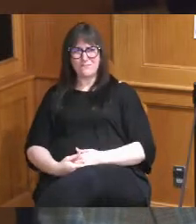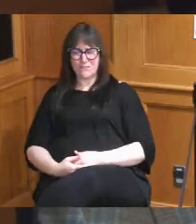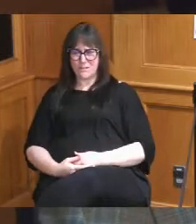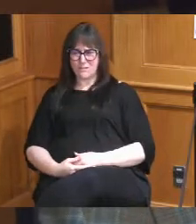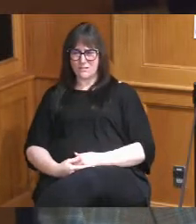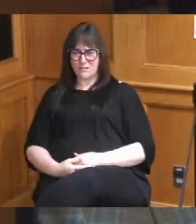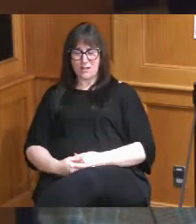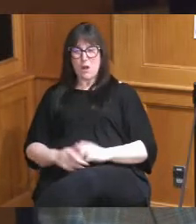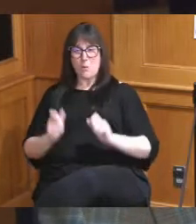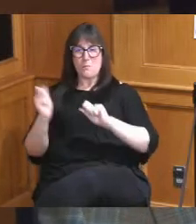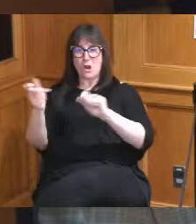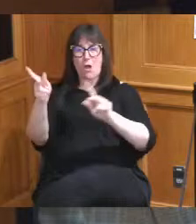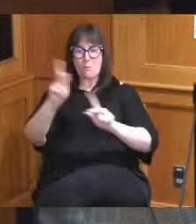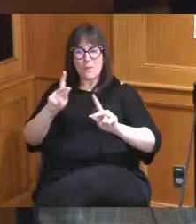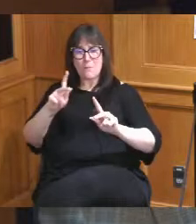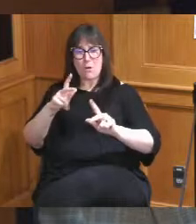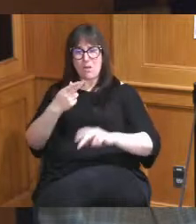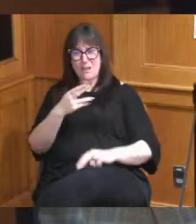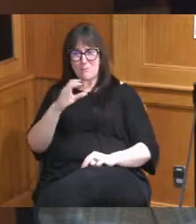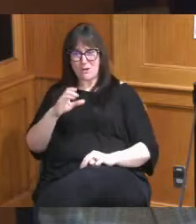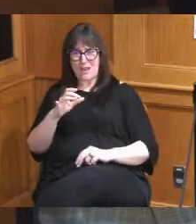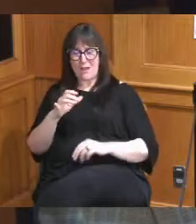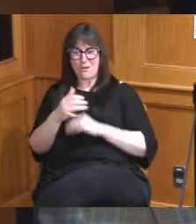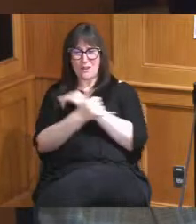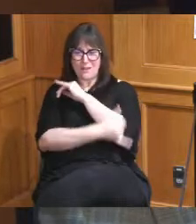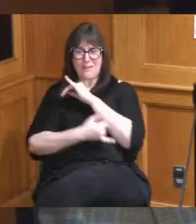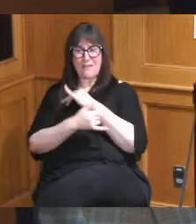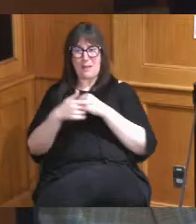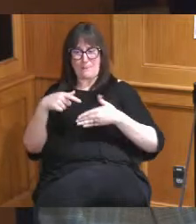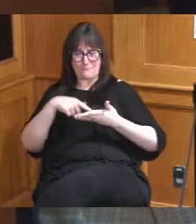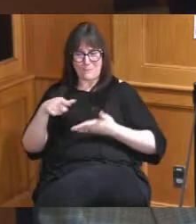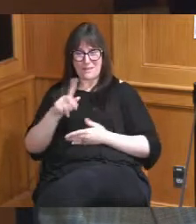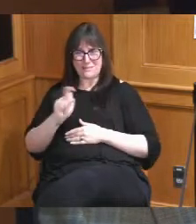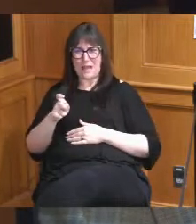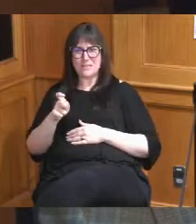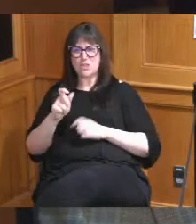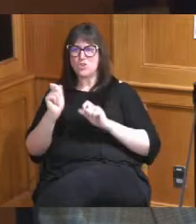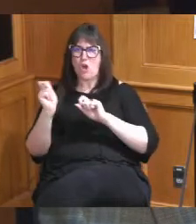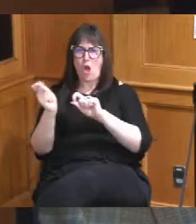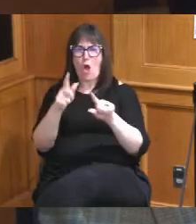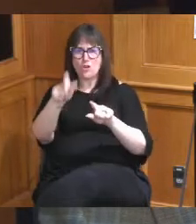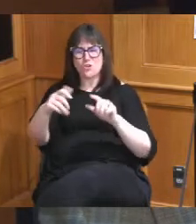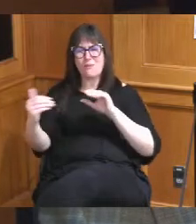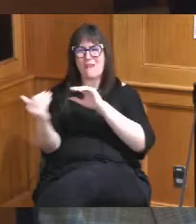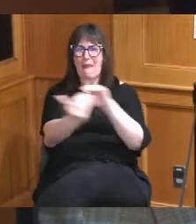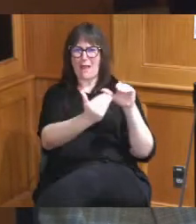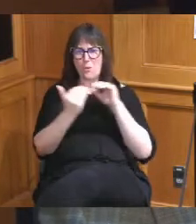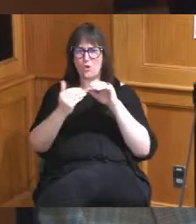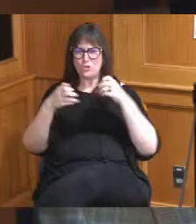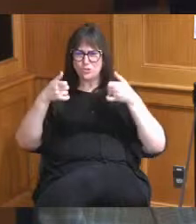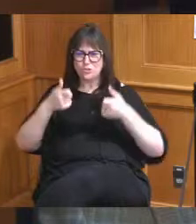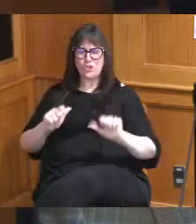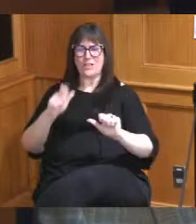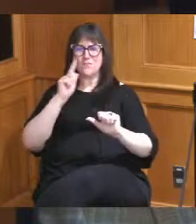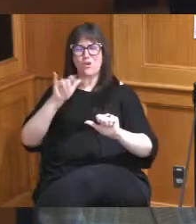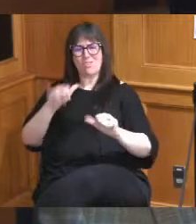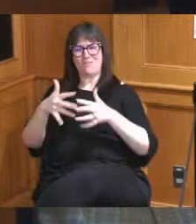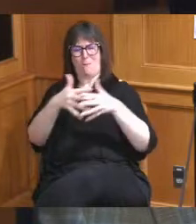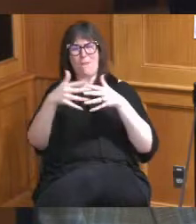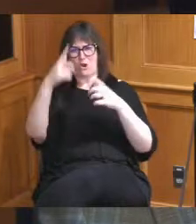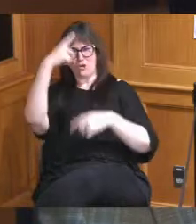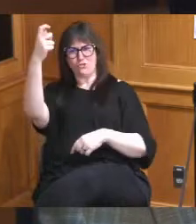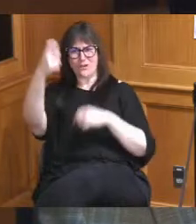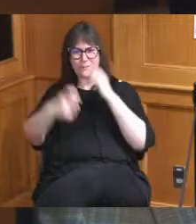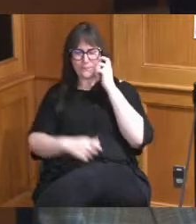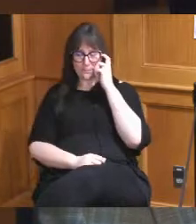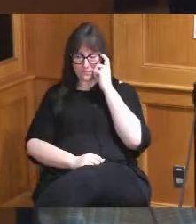pays taxes in Hamilton County should have an equal shot. Should have an equal shot at the American dream. And